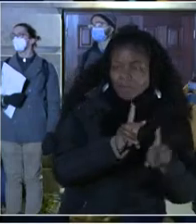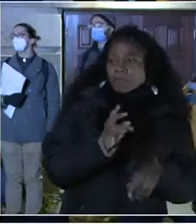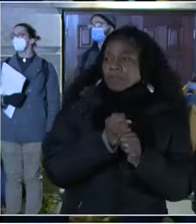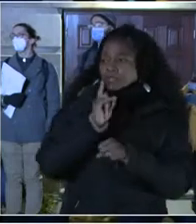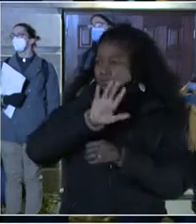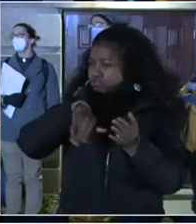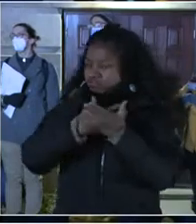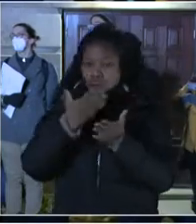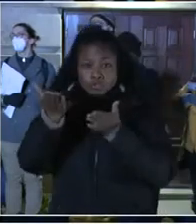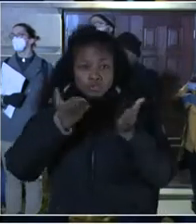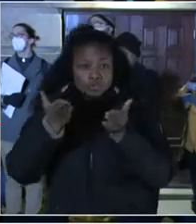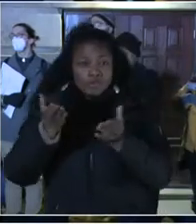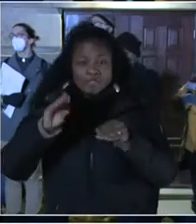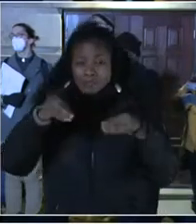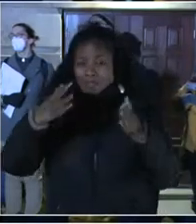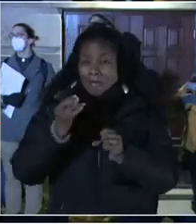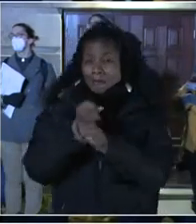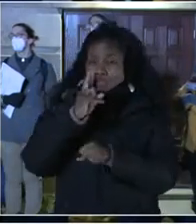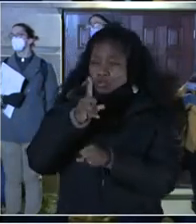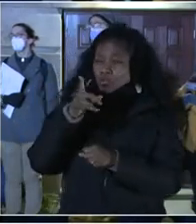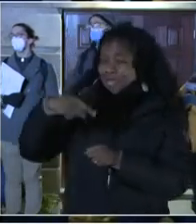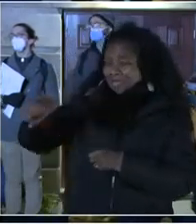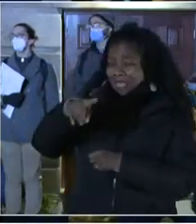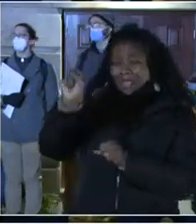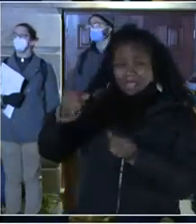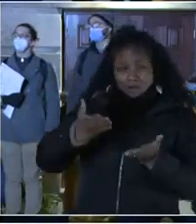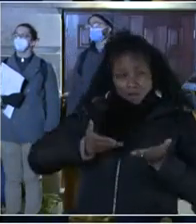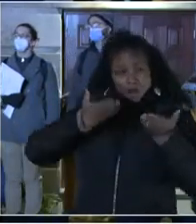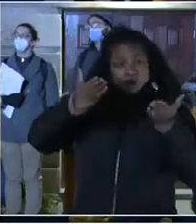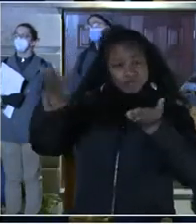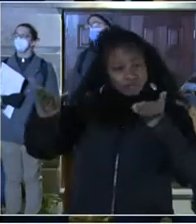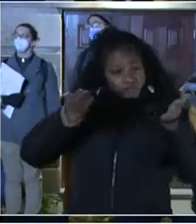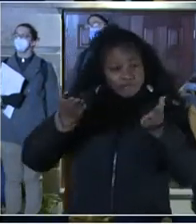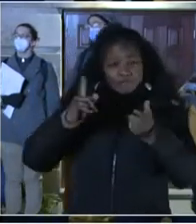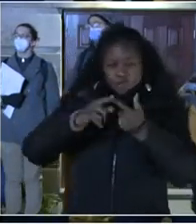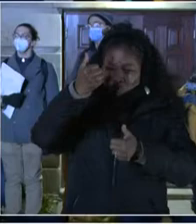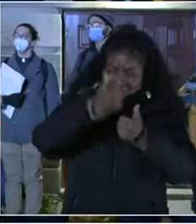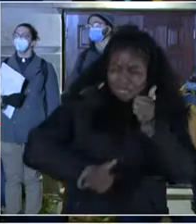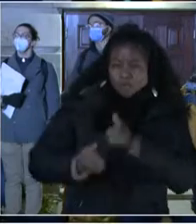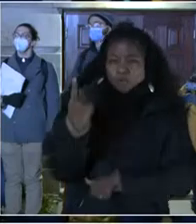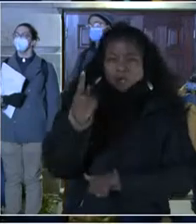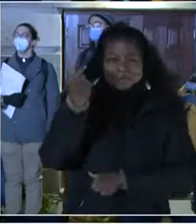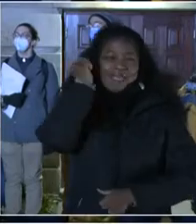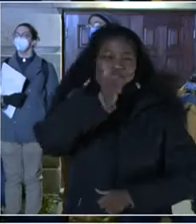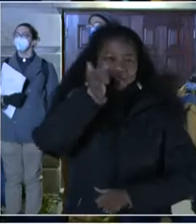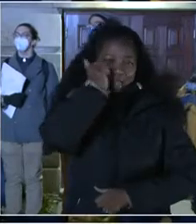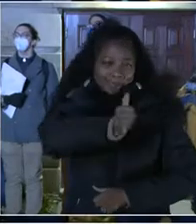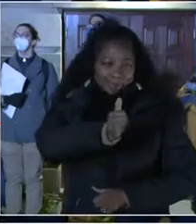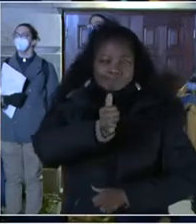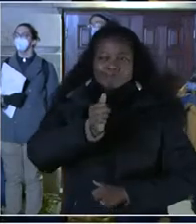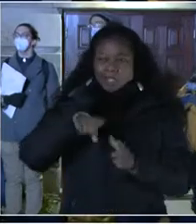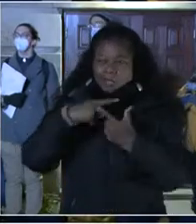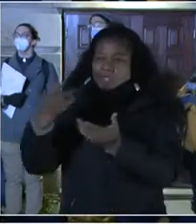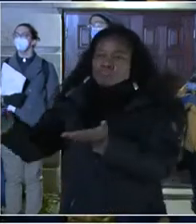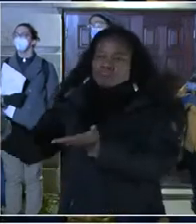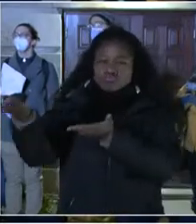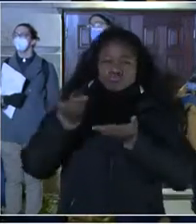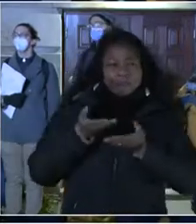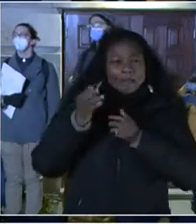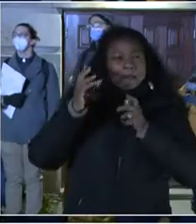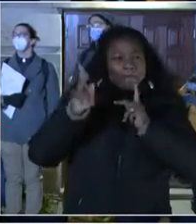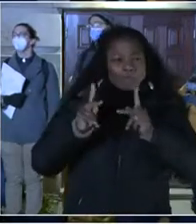of our service providers can offer them services each and every day and bring people into